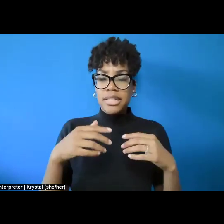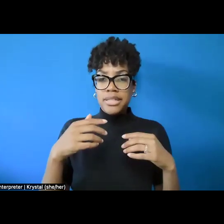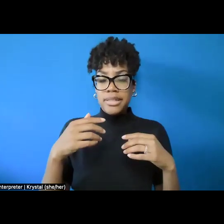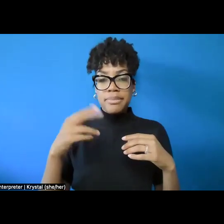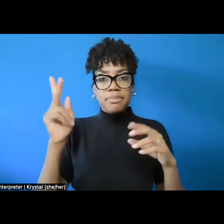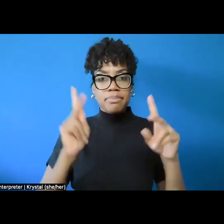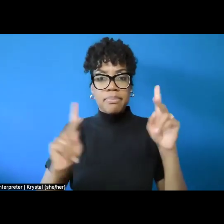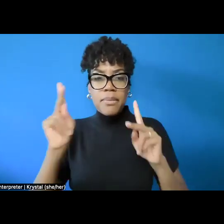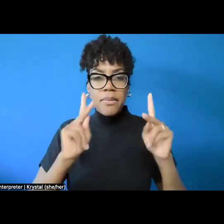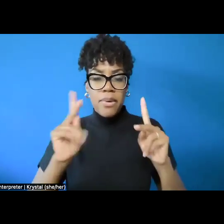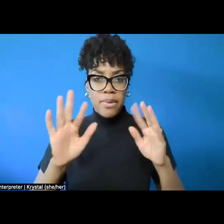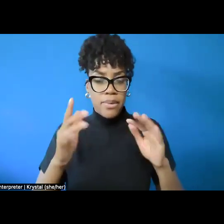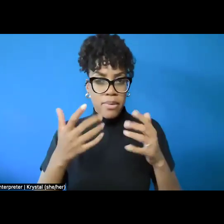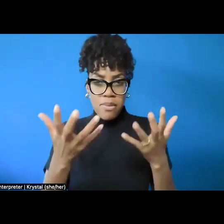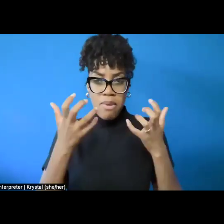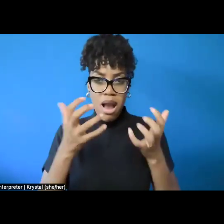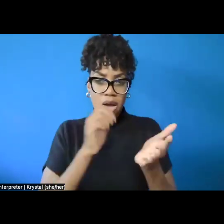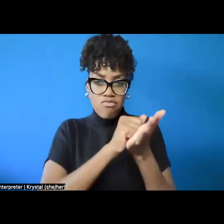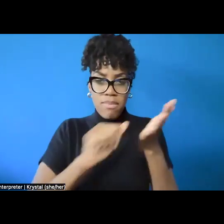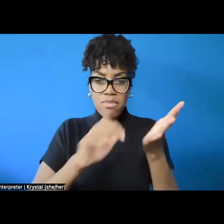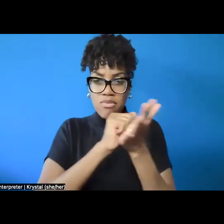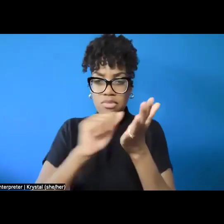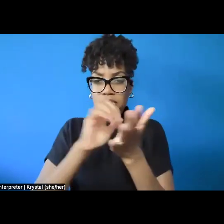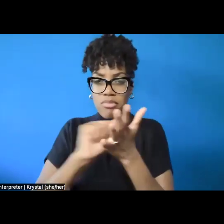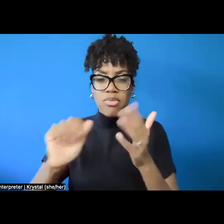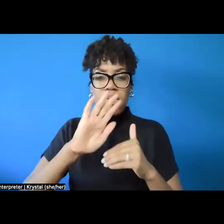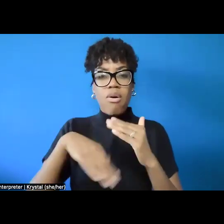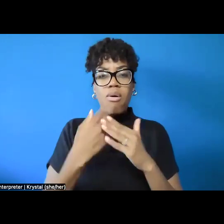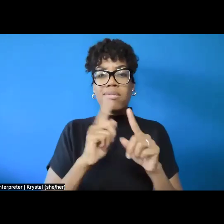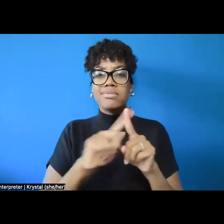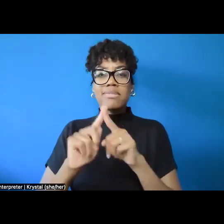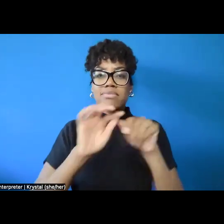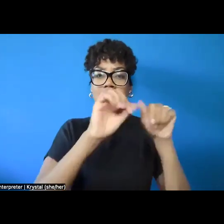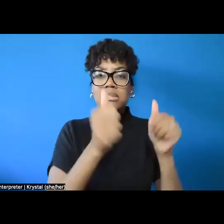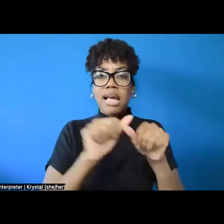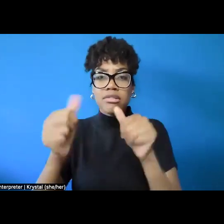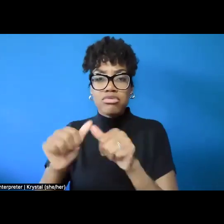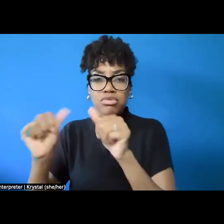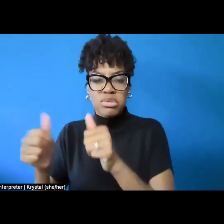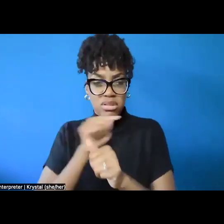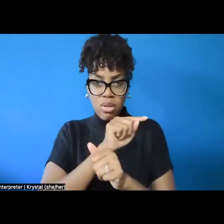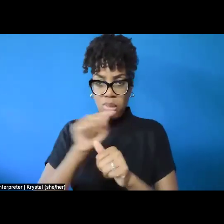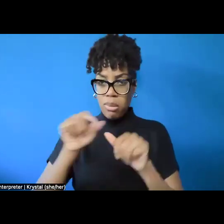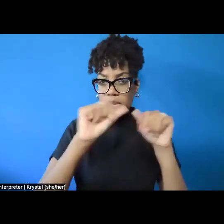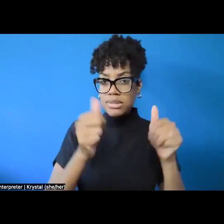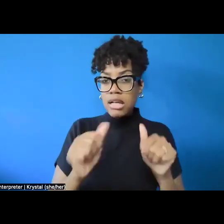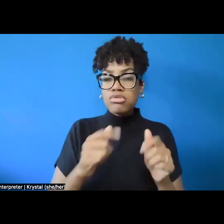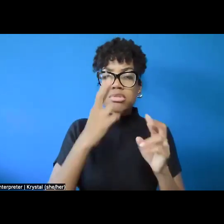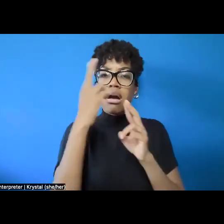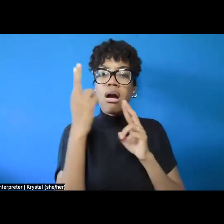and honored the nine of the people that George Washington enslaved. And